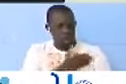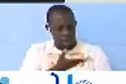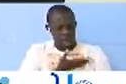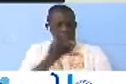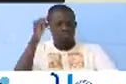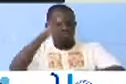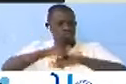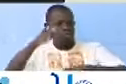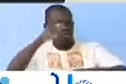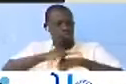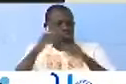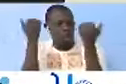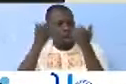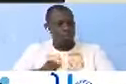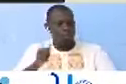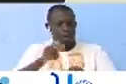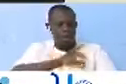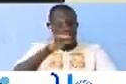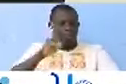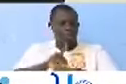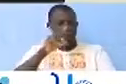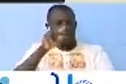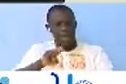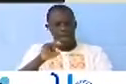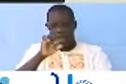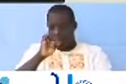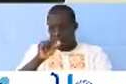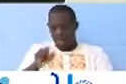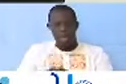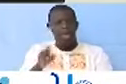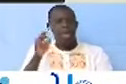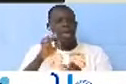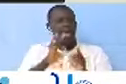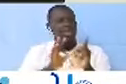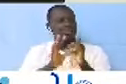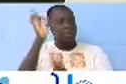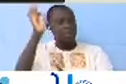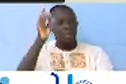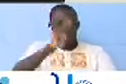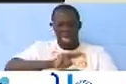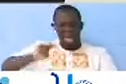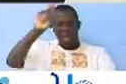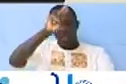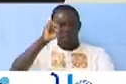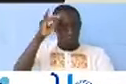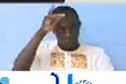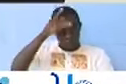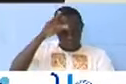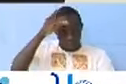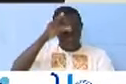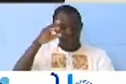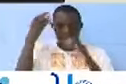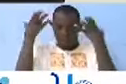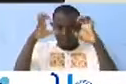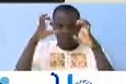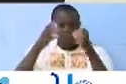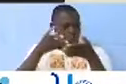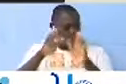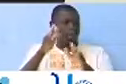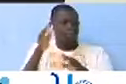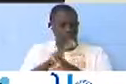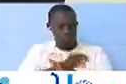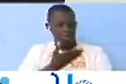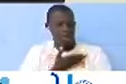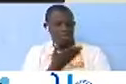Anu ka bi ani tajire ya. Especially in highly politicized cases. Surtu ke sol bene ya lon ko politiko